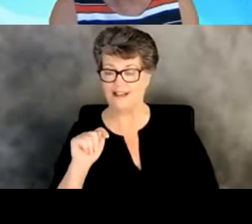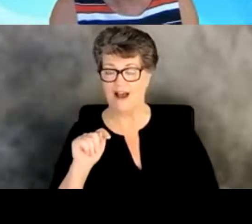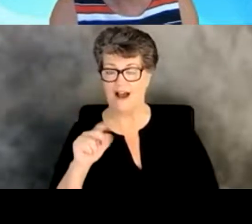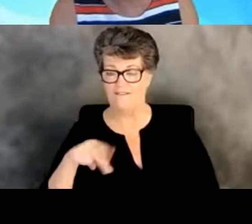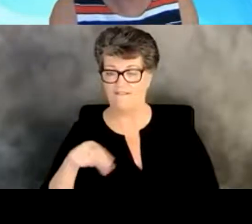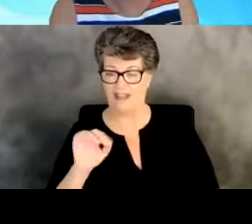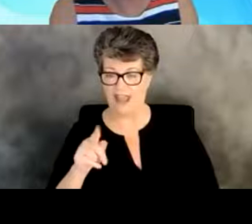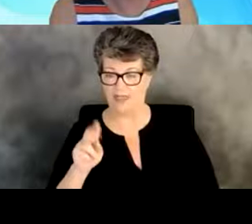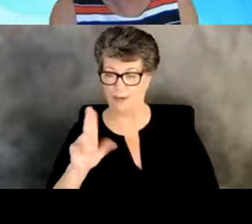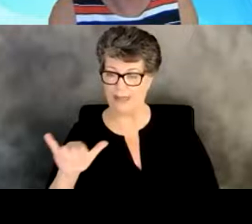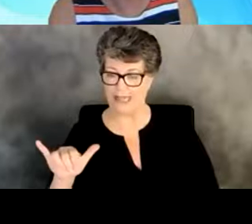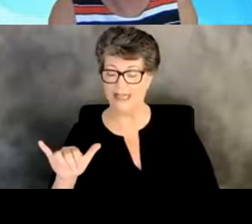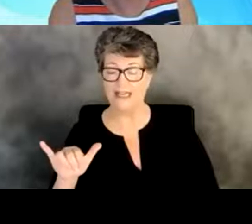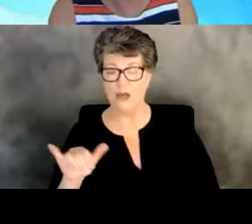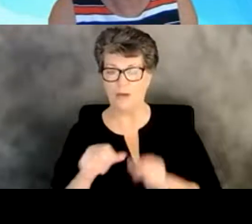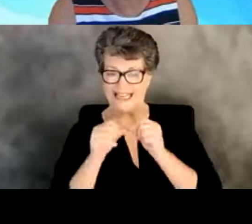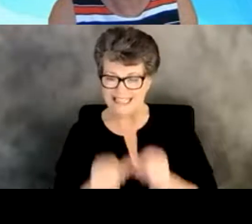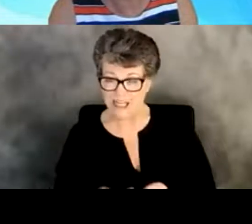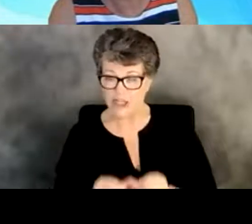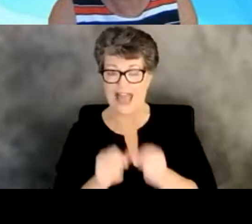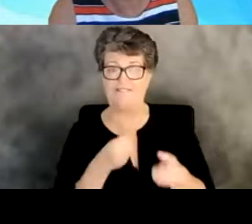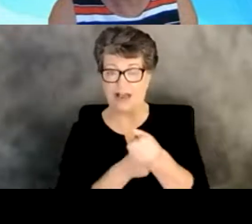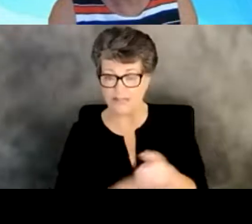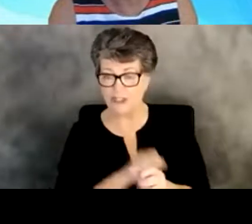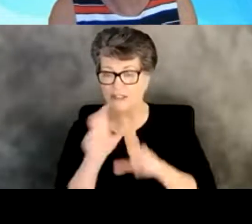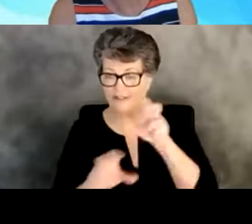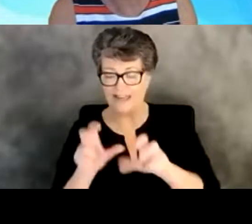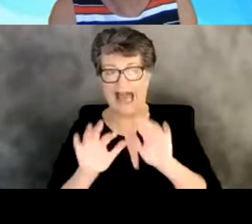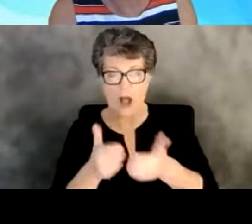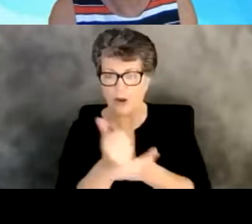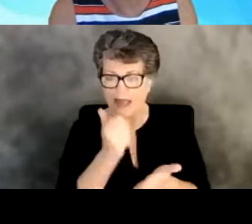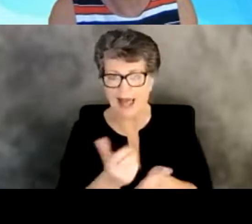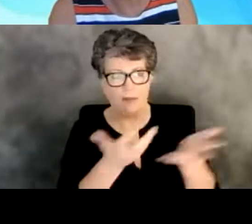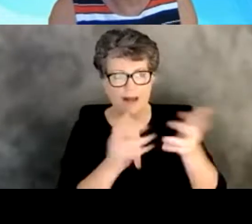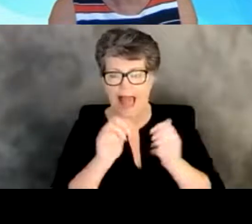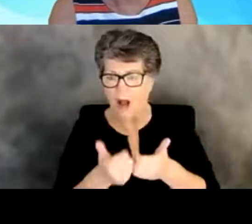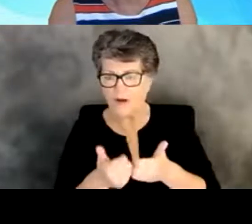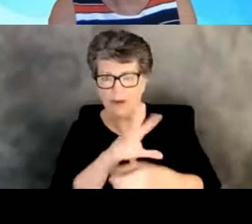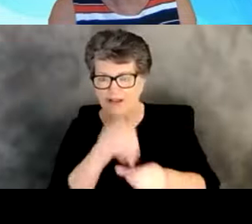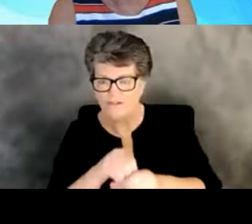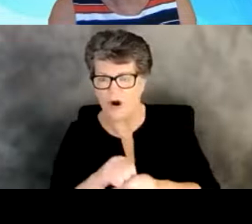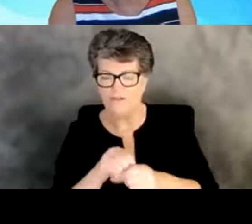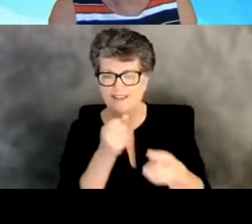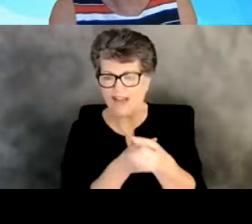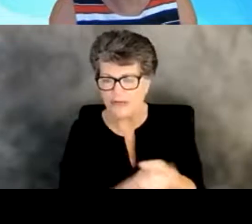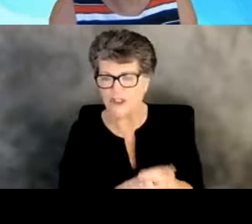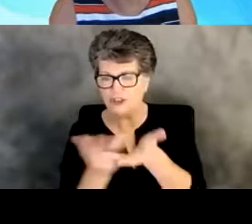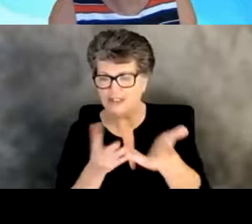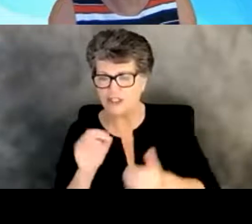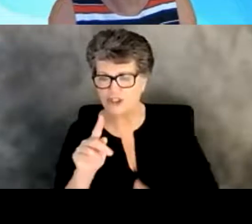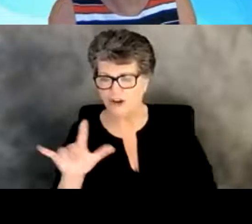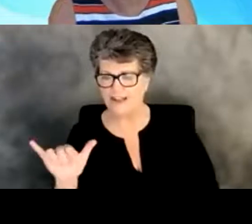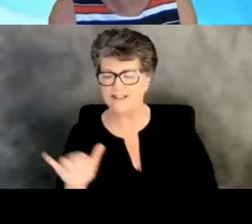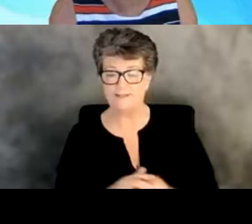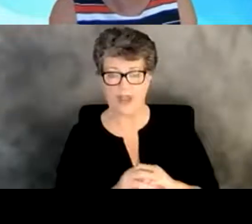continue to have foundations say, how can we help? How can we help now that you're doing? And we have been thrilled to be a bit